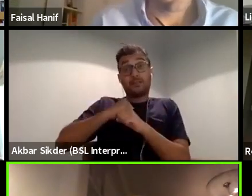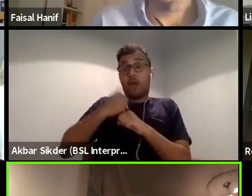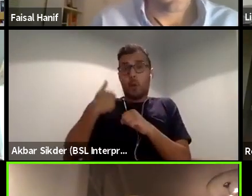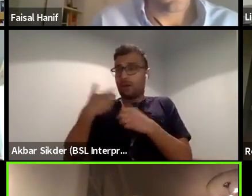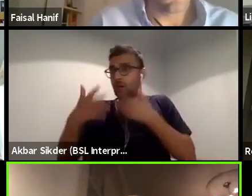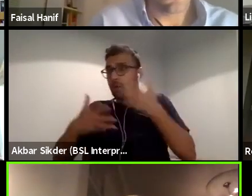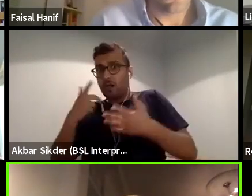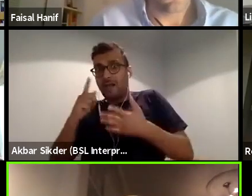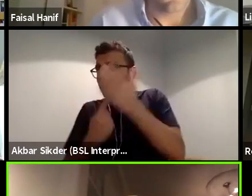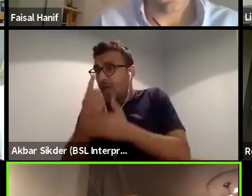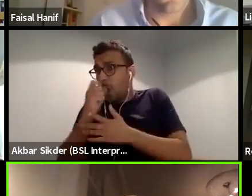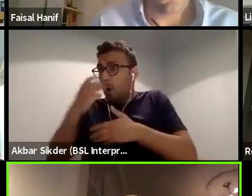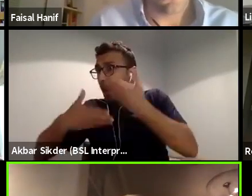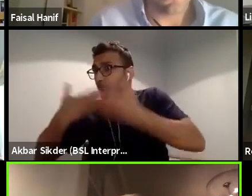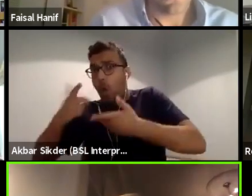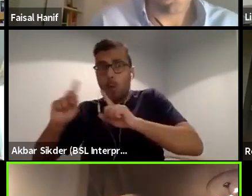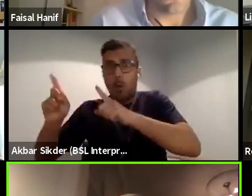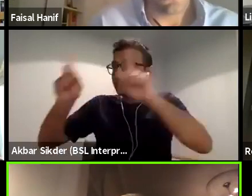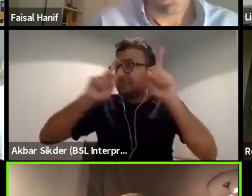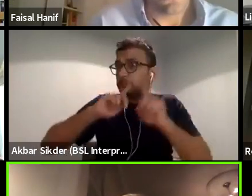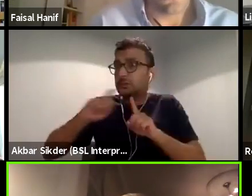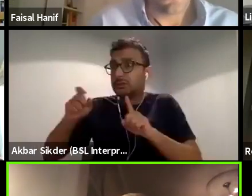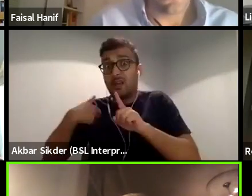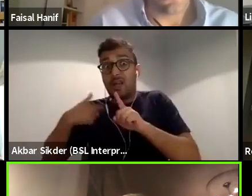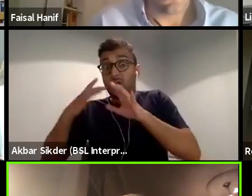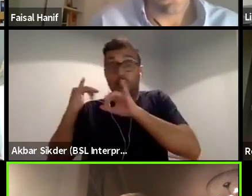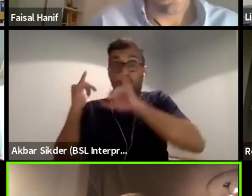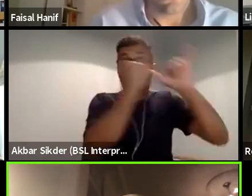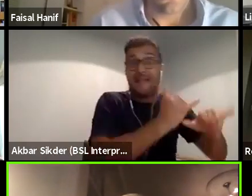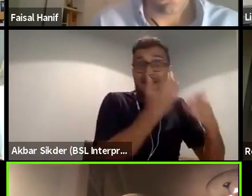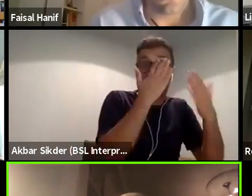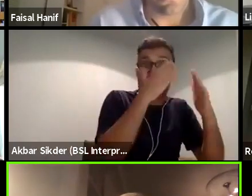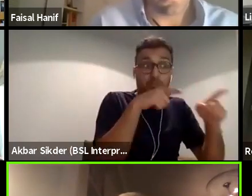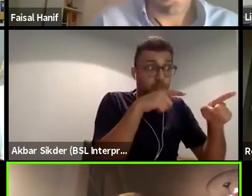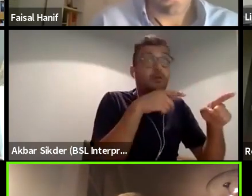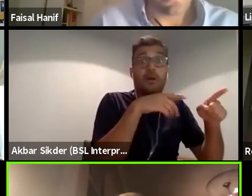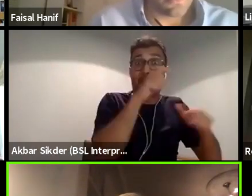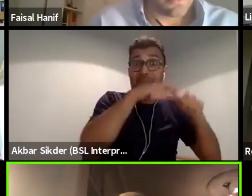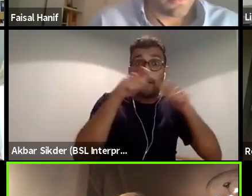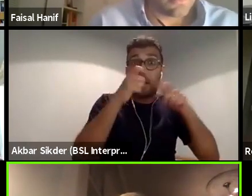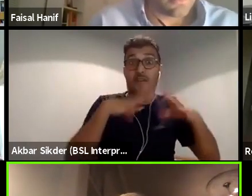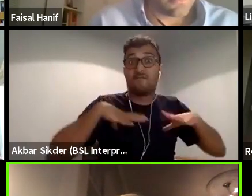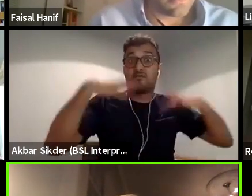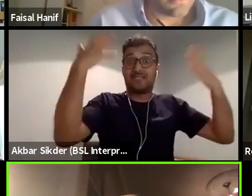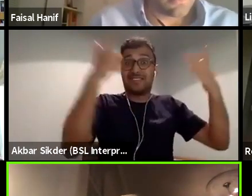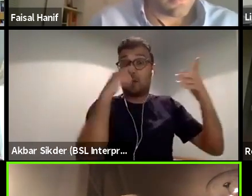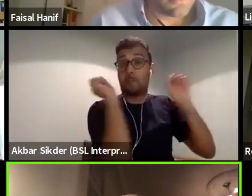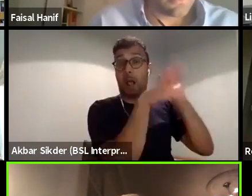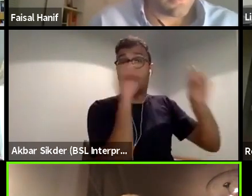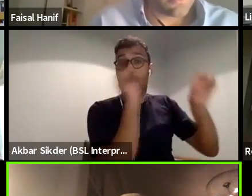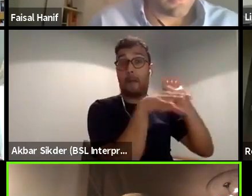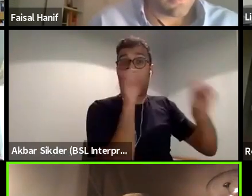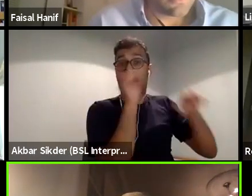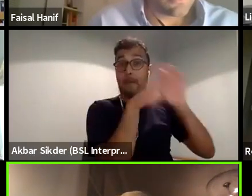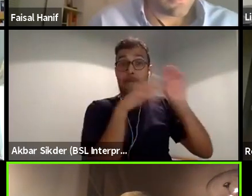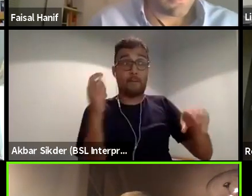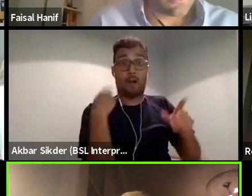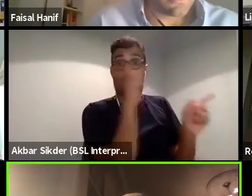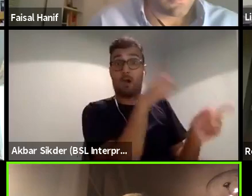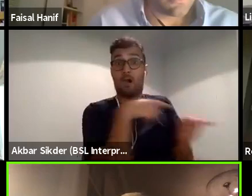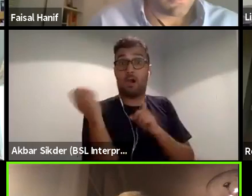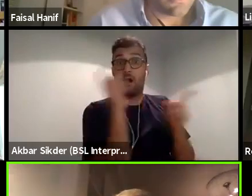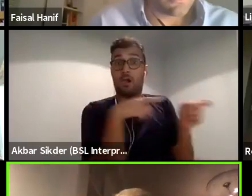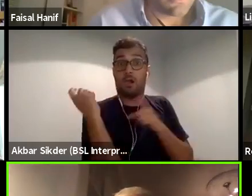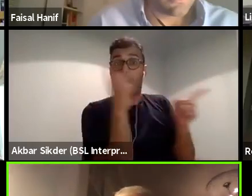we're doing, and we should stop. We should actually use other social networks, and there should be a campaign to